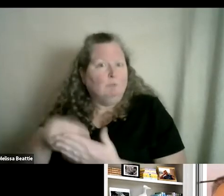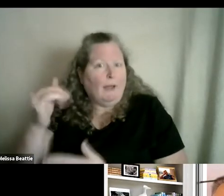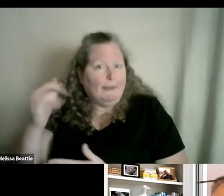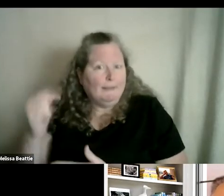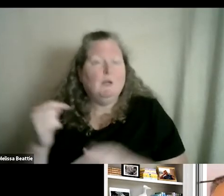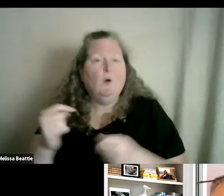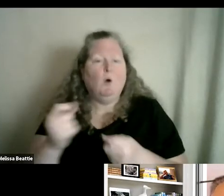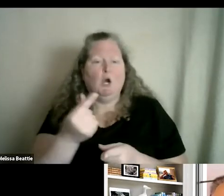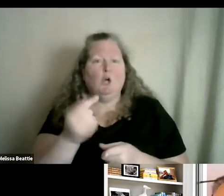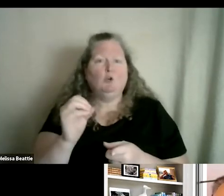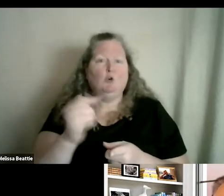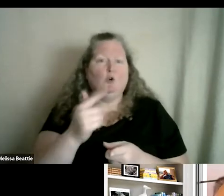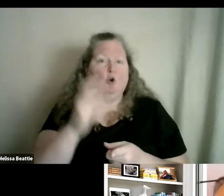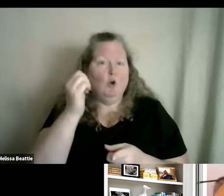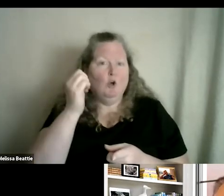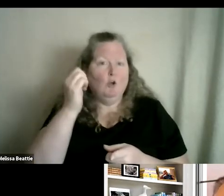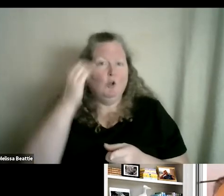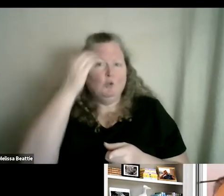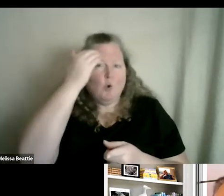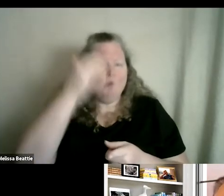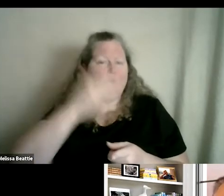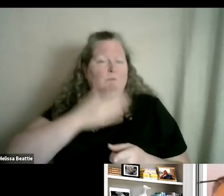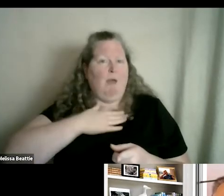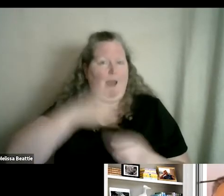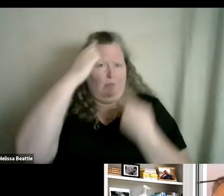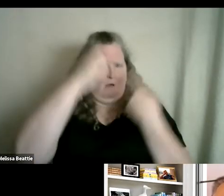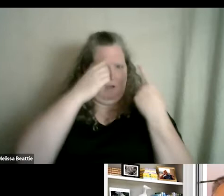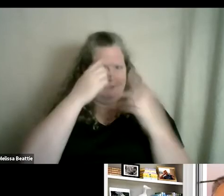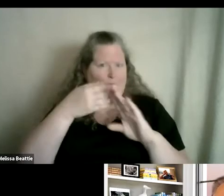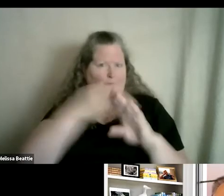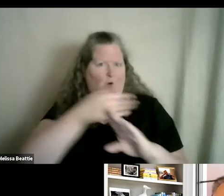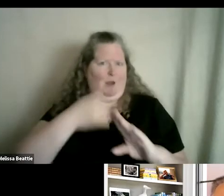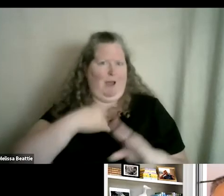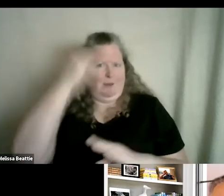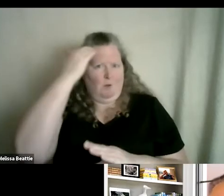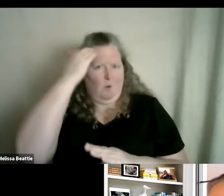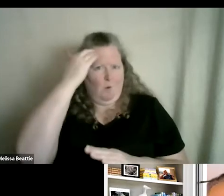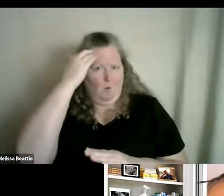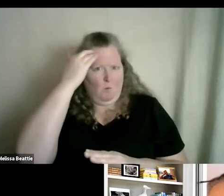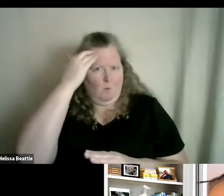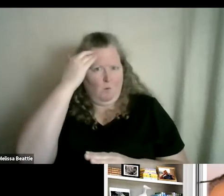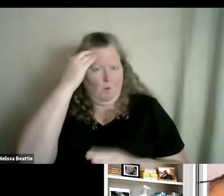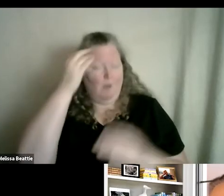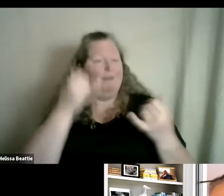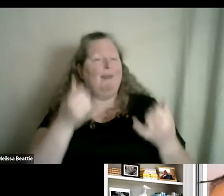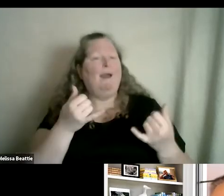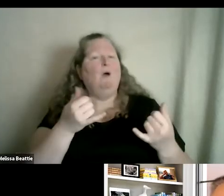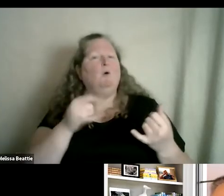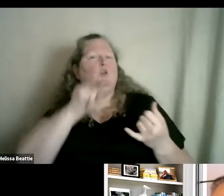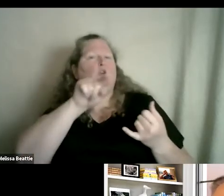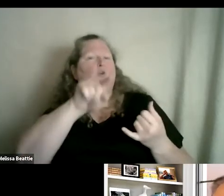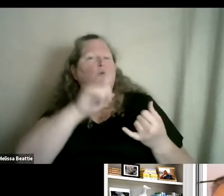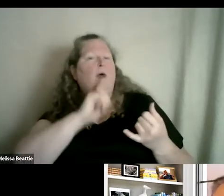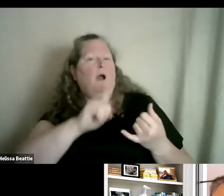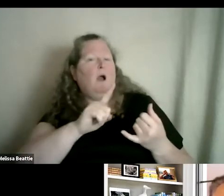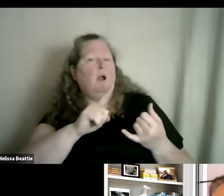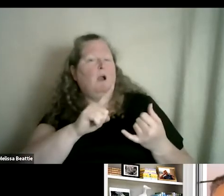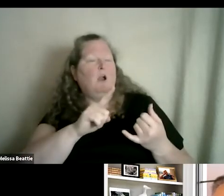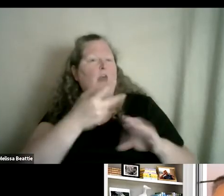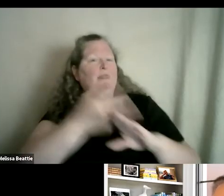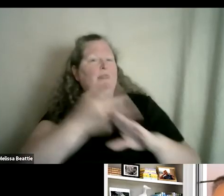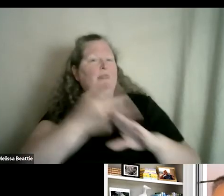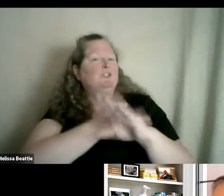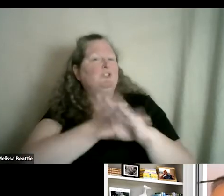point, you are guiding me. You are the shepherd, and I am the sheep. And you are guiding